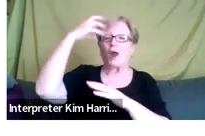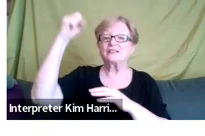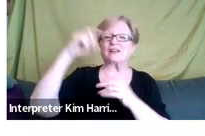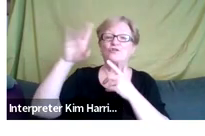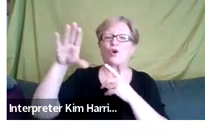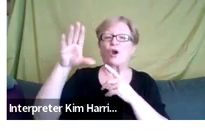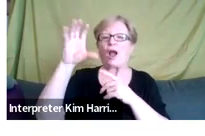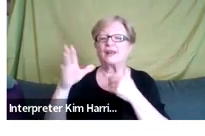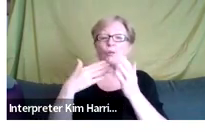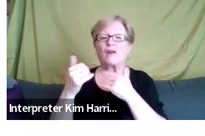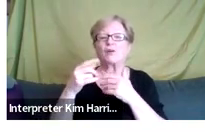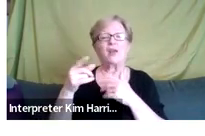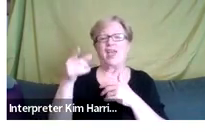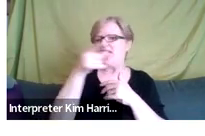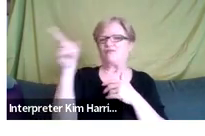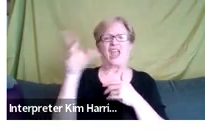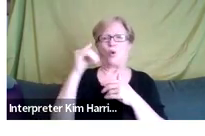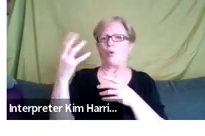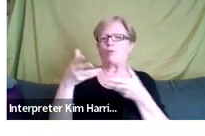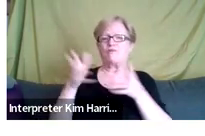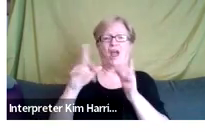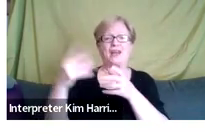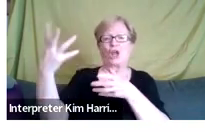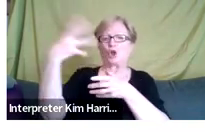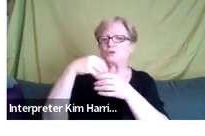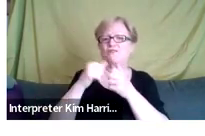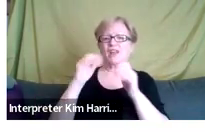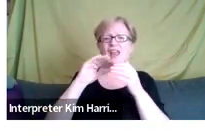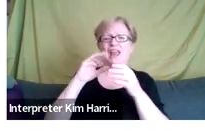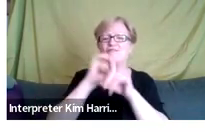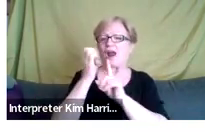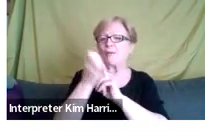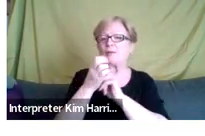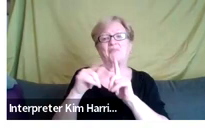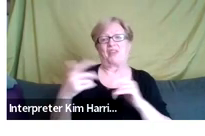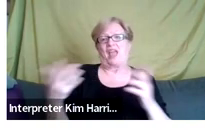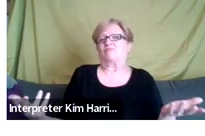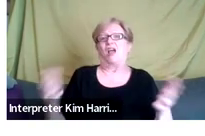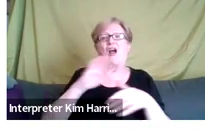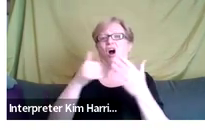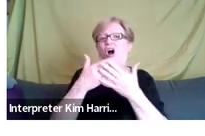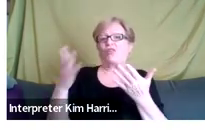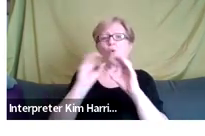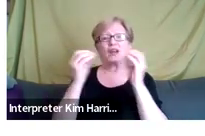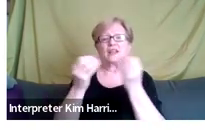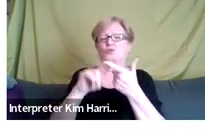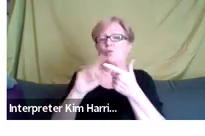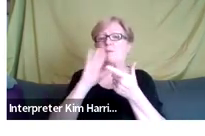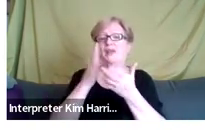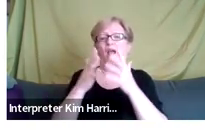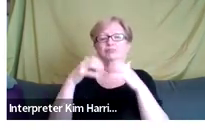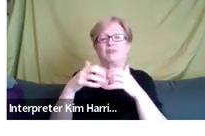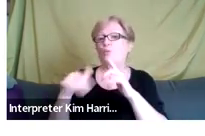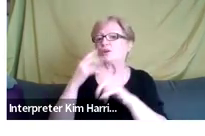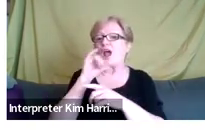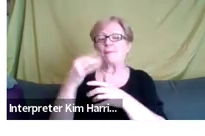don't provide an inclusive environment, then the organization as a whole won't be inclusive. So really